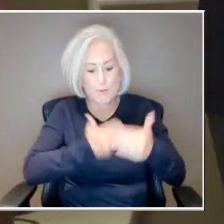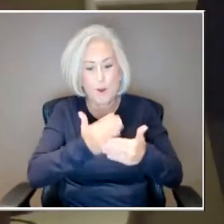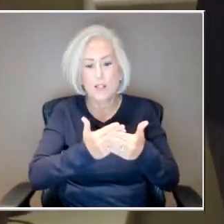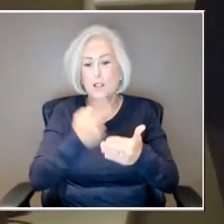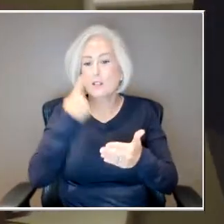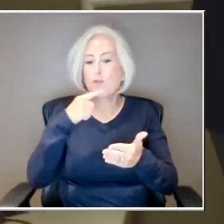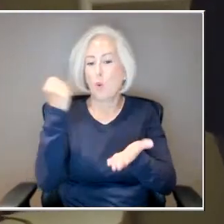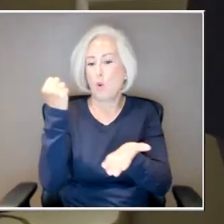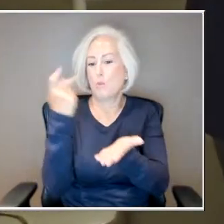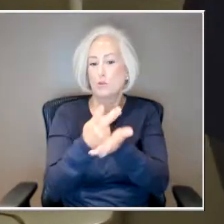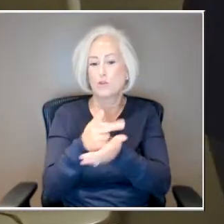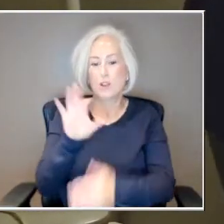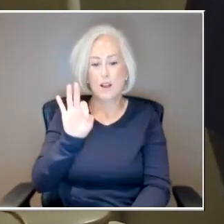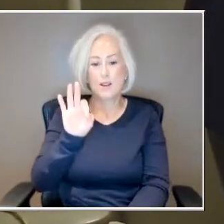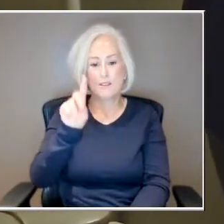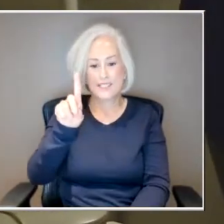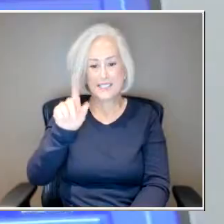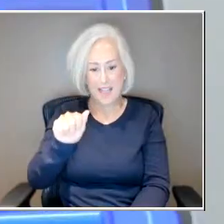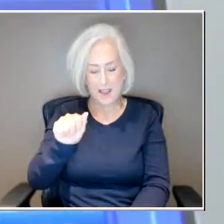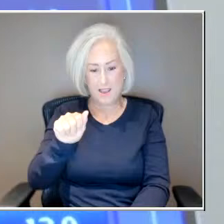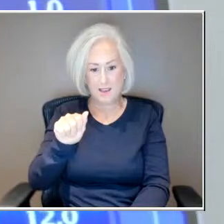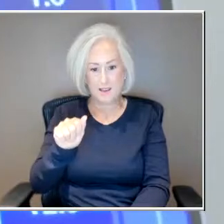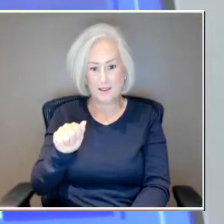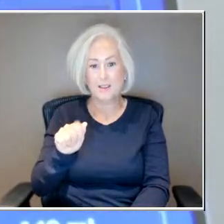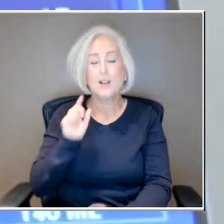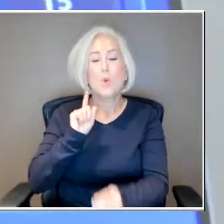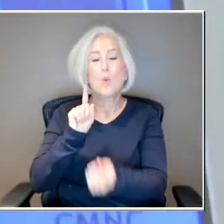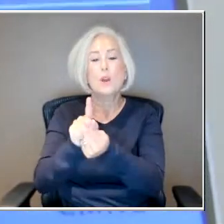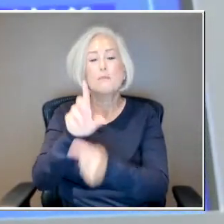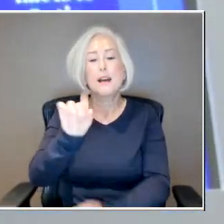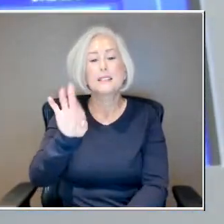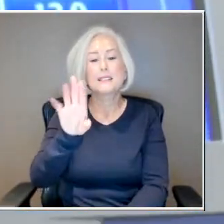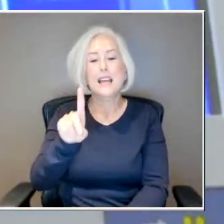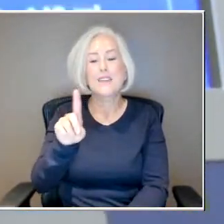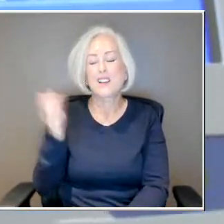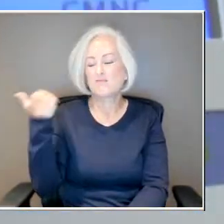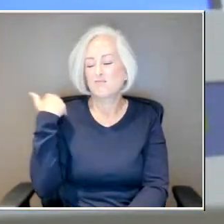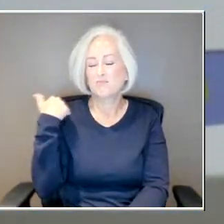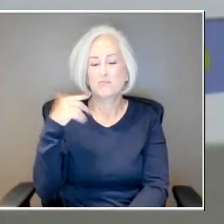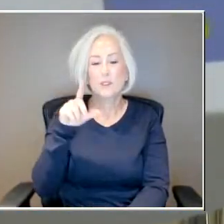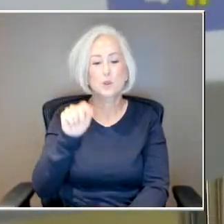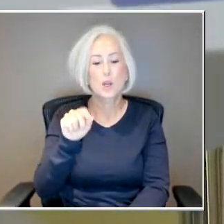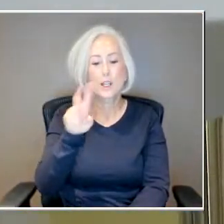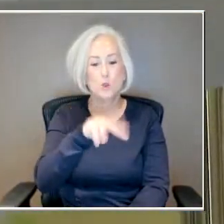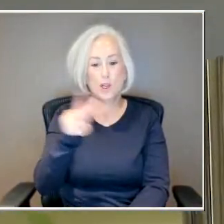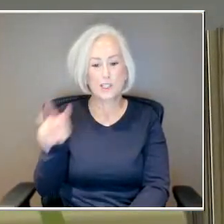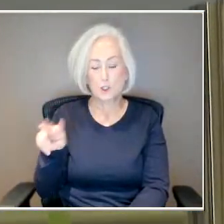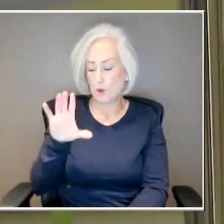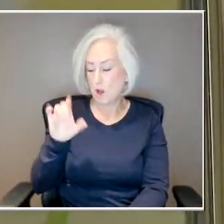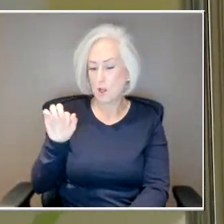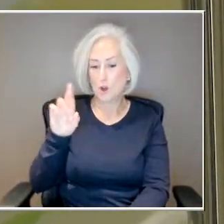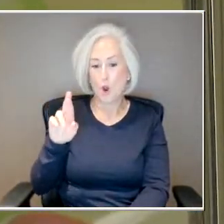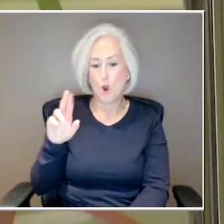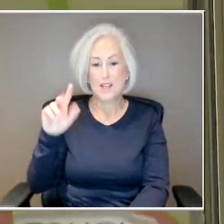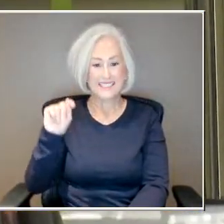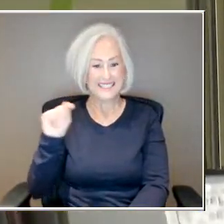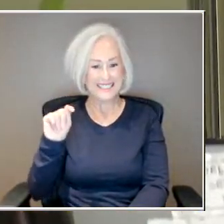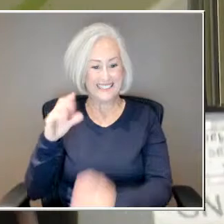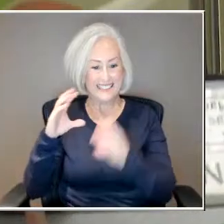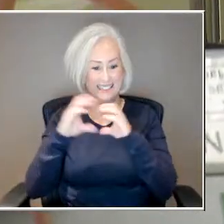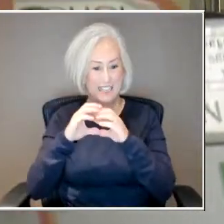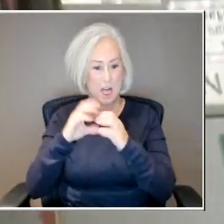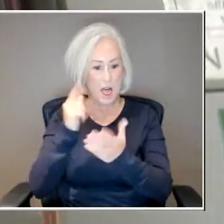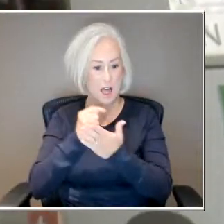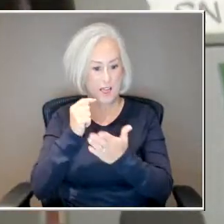up with David in 2022. CAR T therapy had just been approved by the FDA to treat multiple